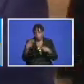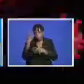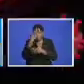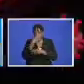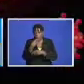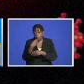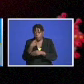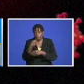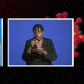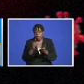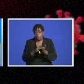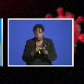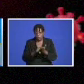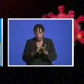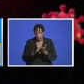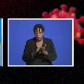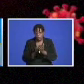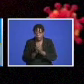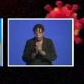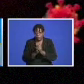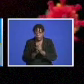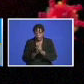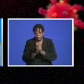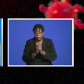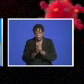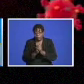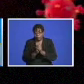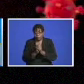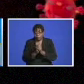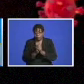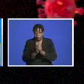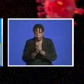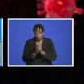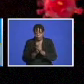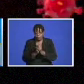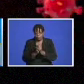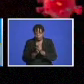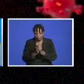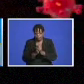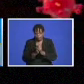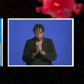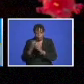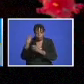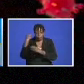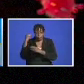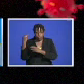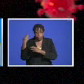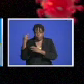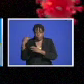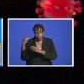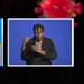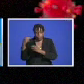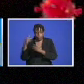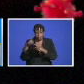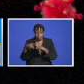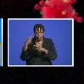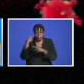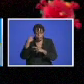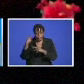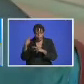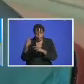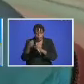lot of Bahamians are moving forward and taking that first dose. So we're hoping that once the emergency orders have expired, that they